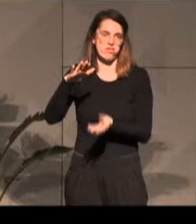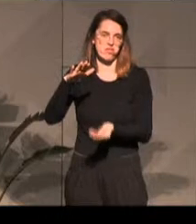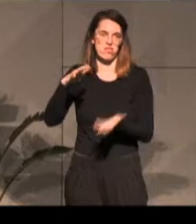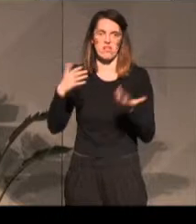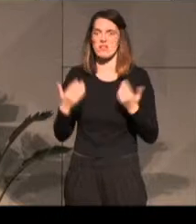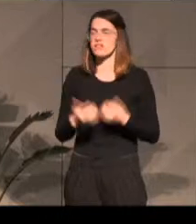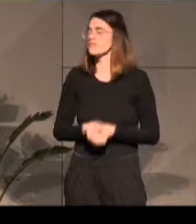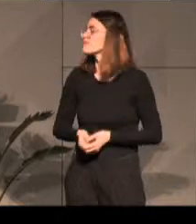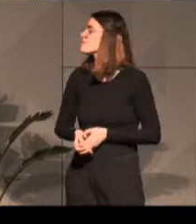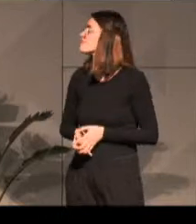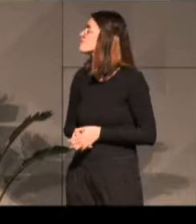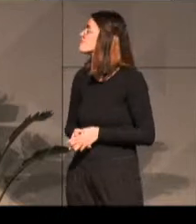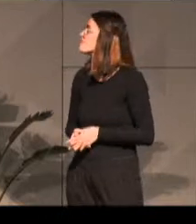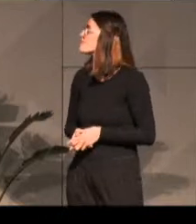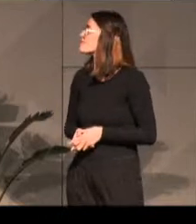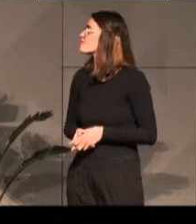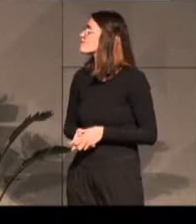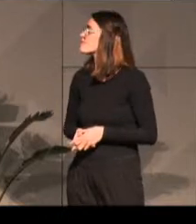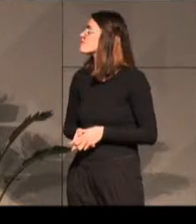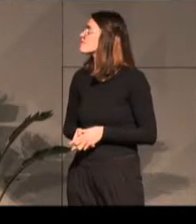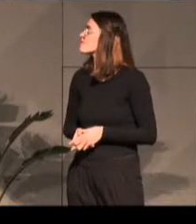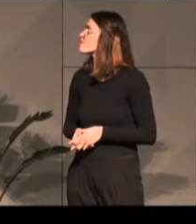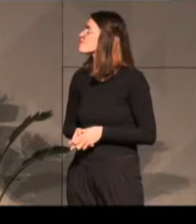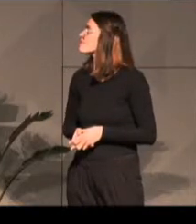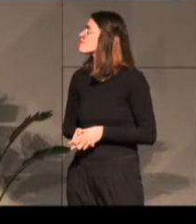is what